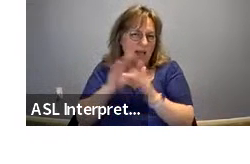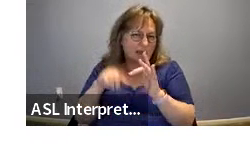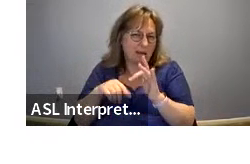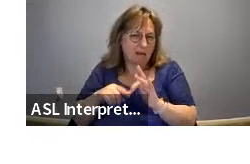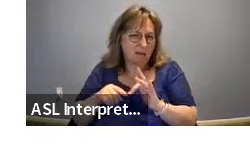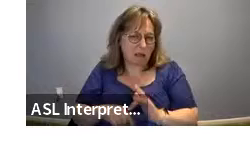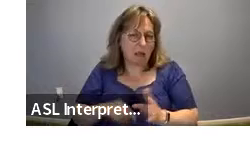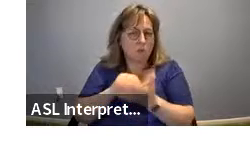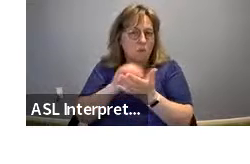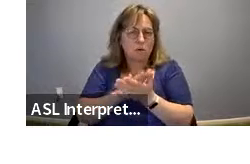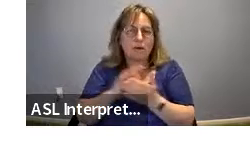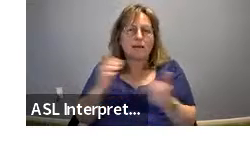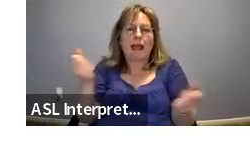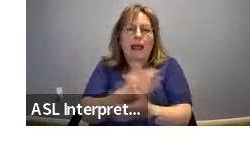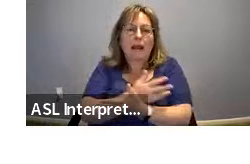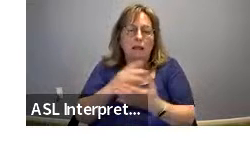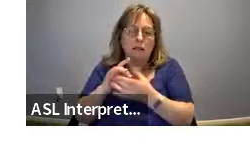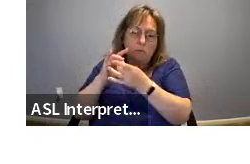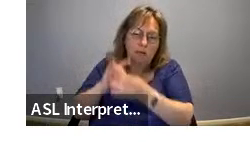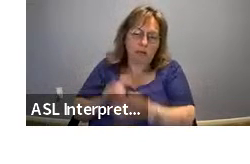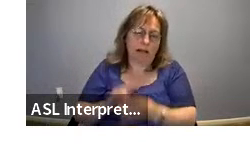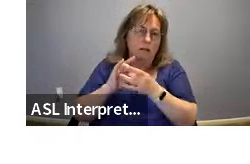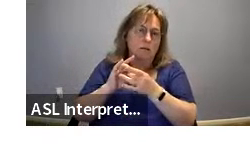to a student.